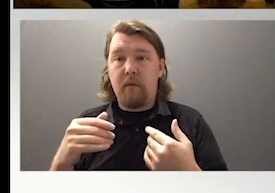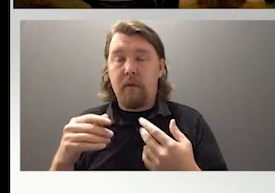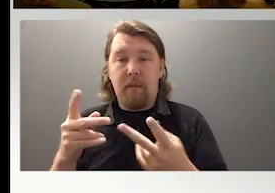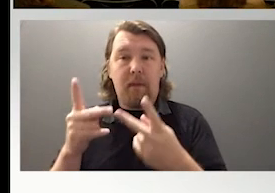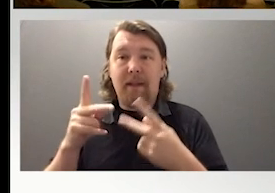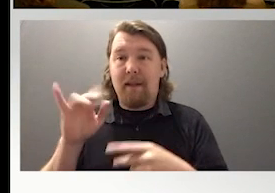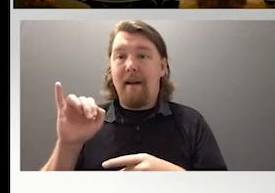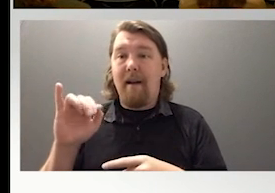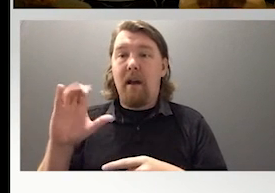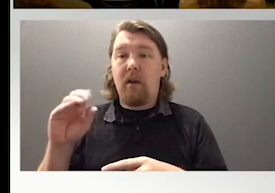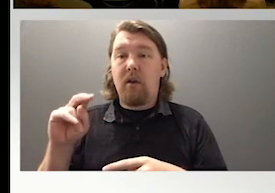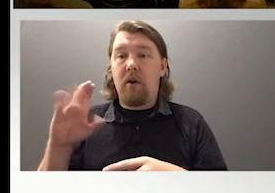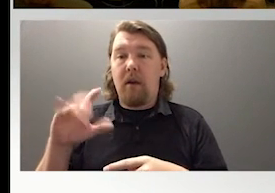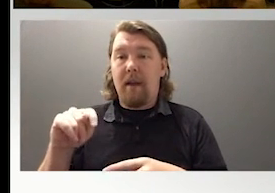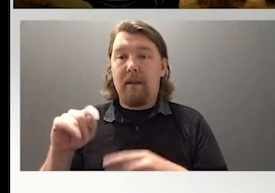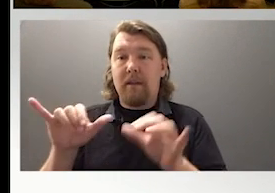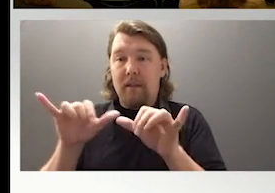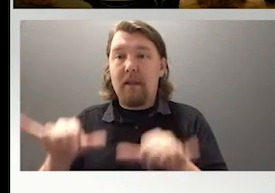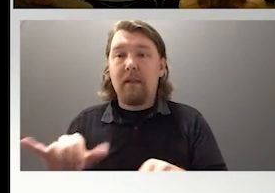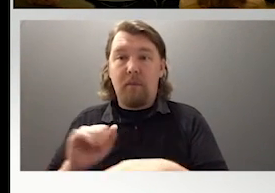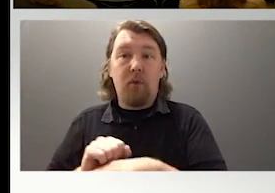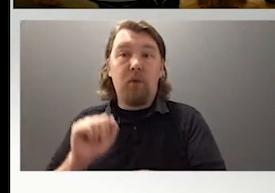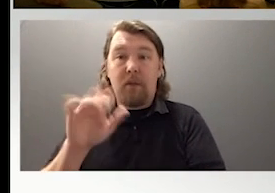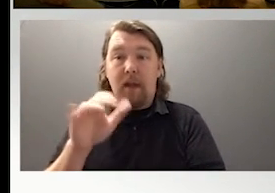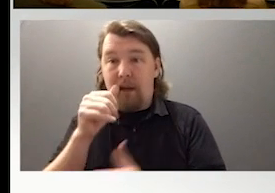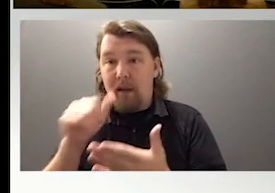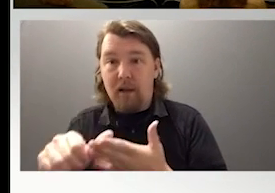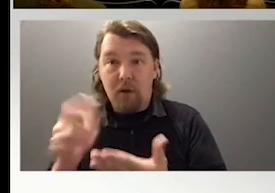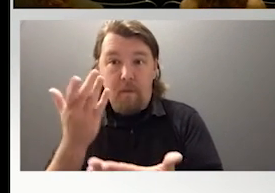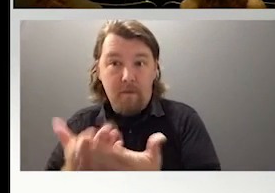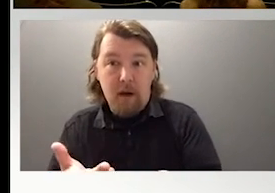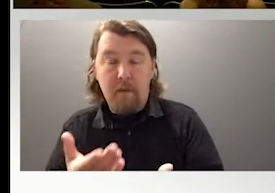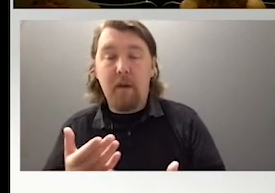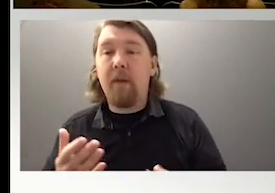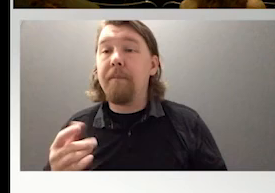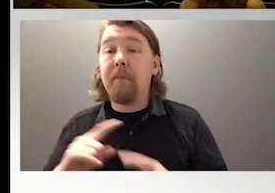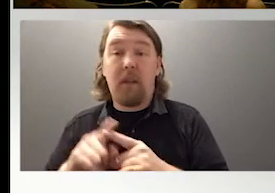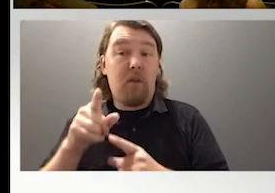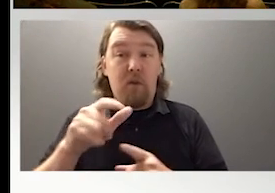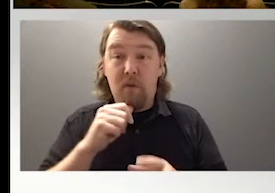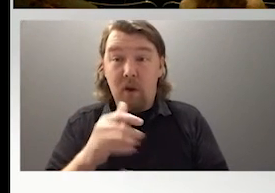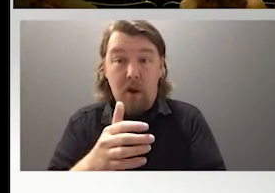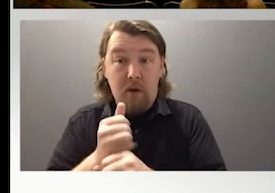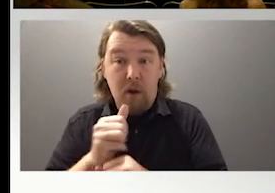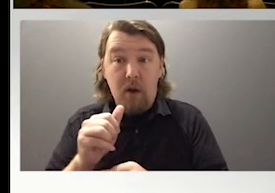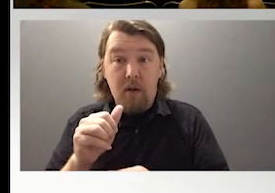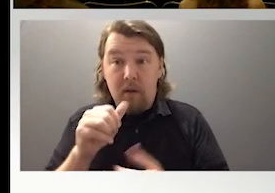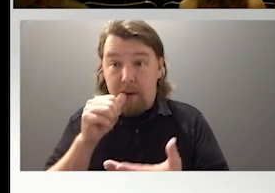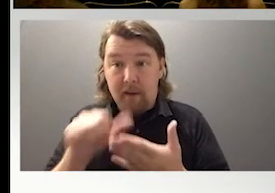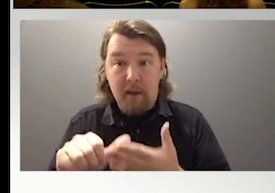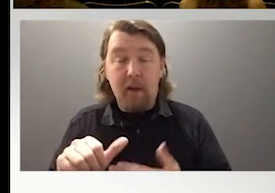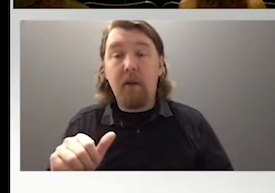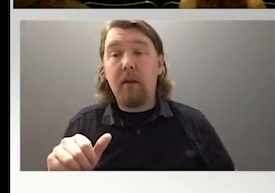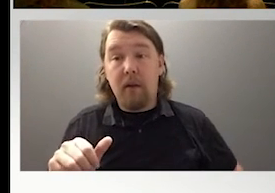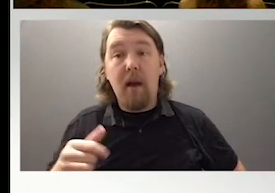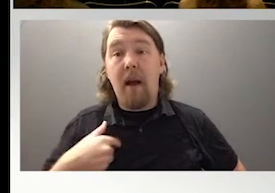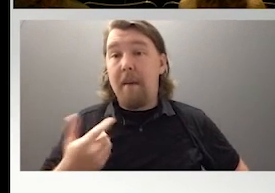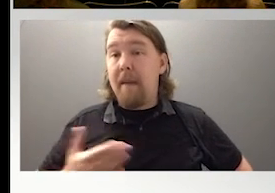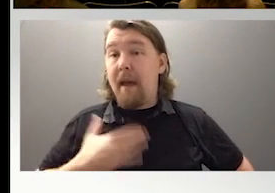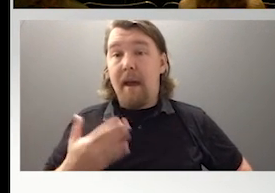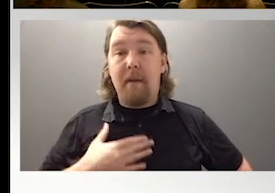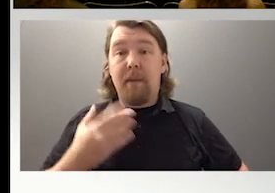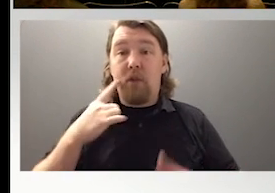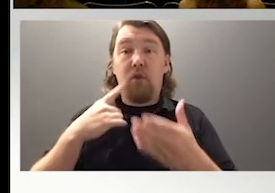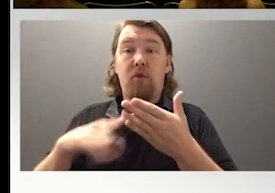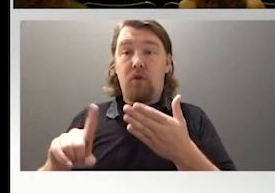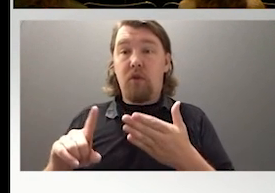that indicates that a letter has gone out, for them to verify what's going on. But if you haven't received it, you can either, I'll be happy to